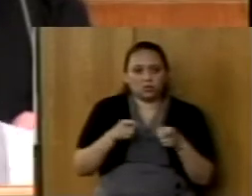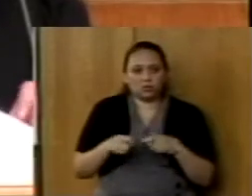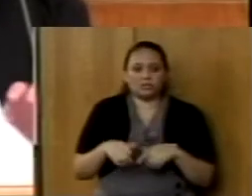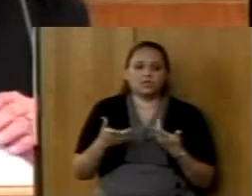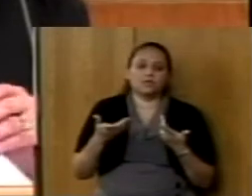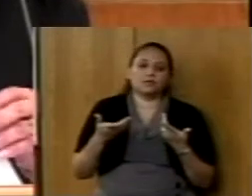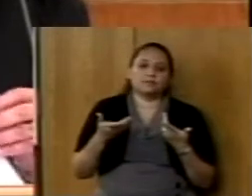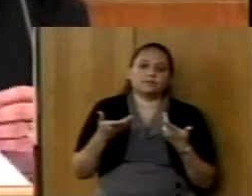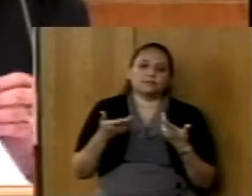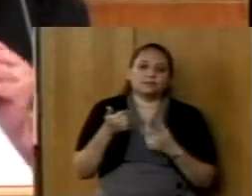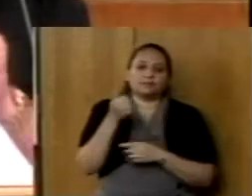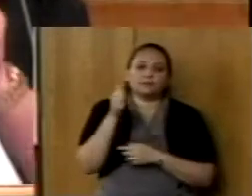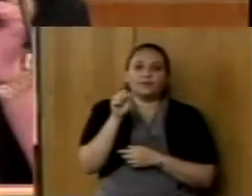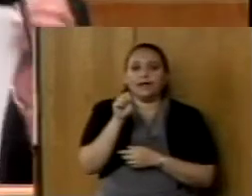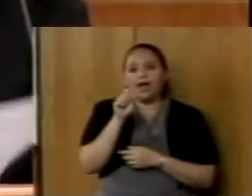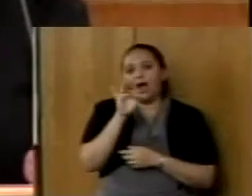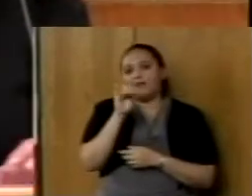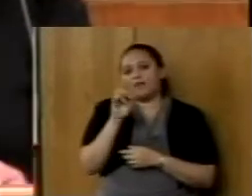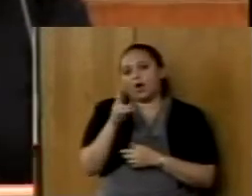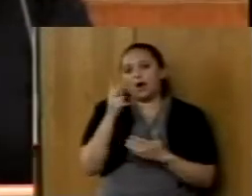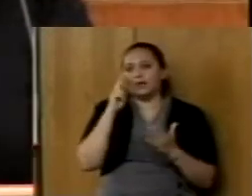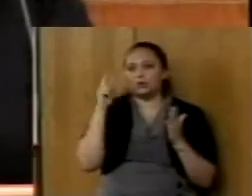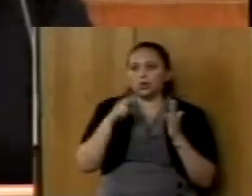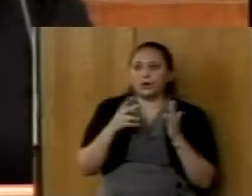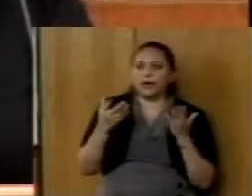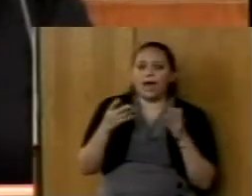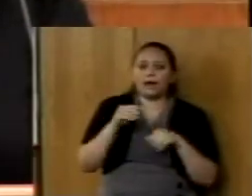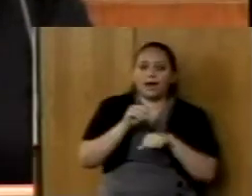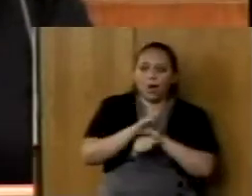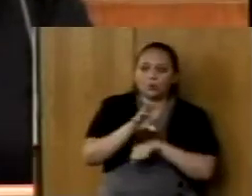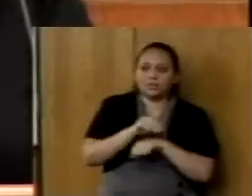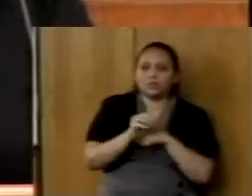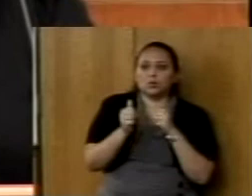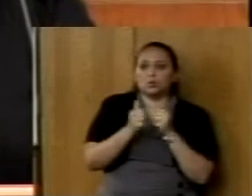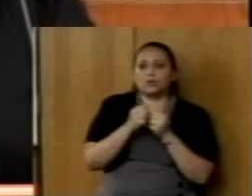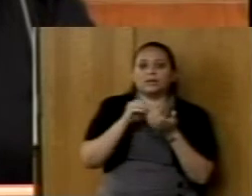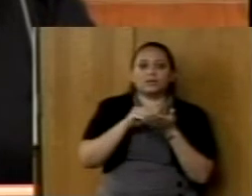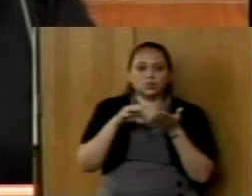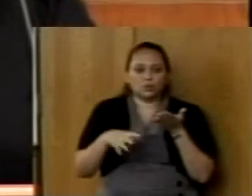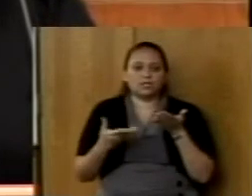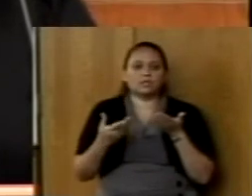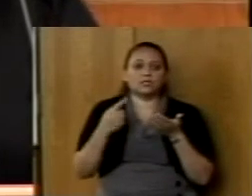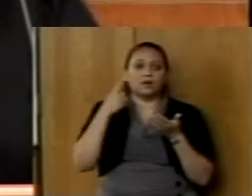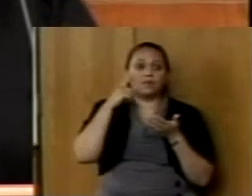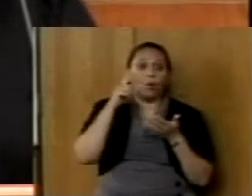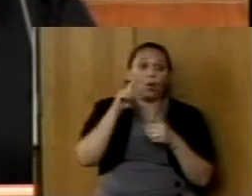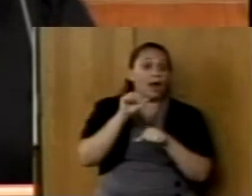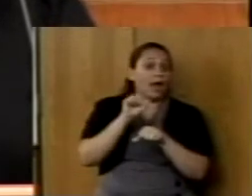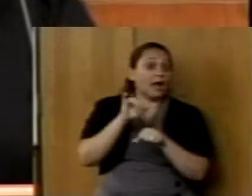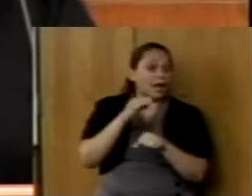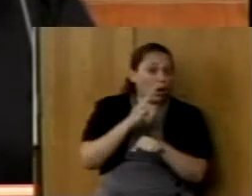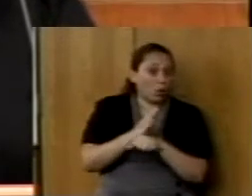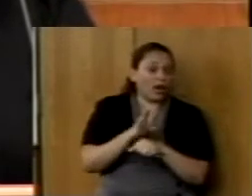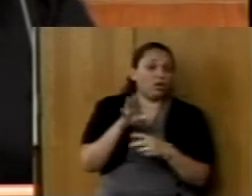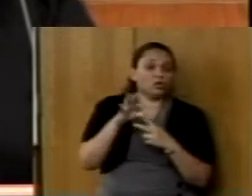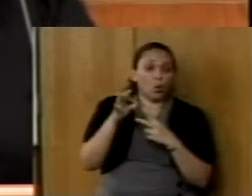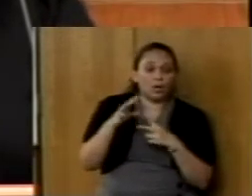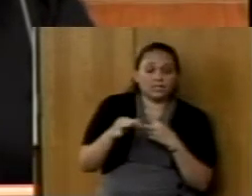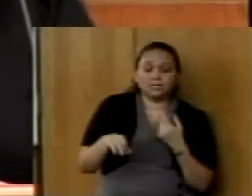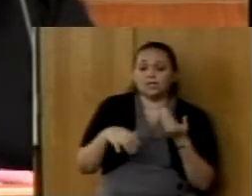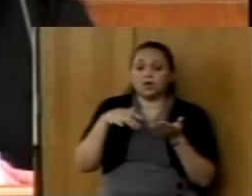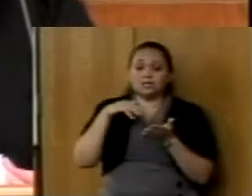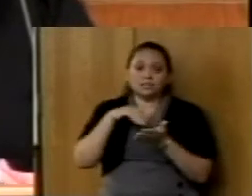as far as looking at counseling with these students for career choices or for